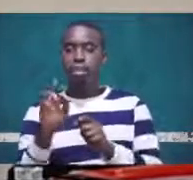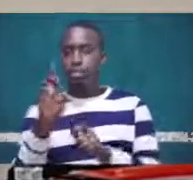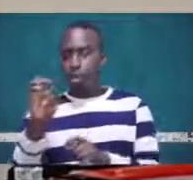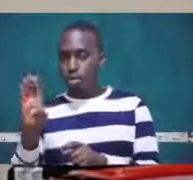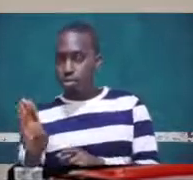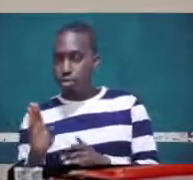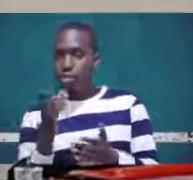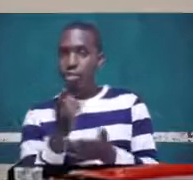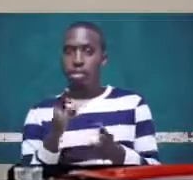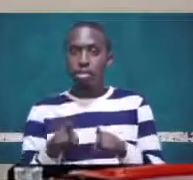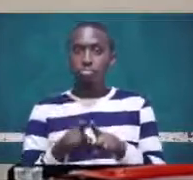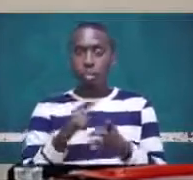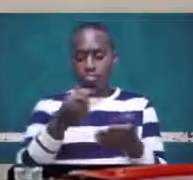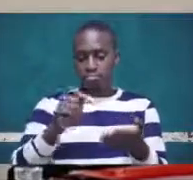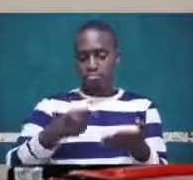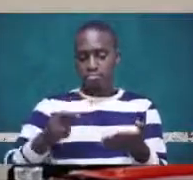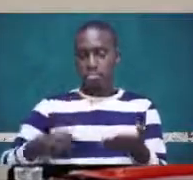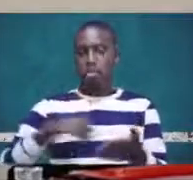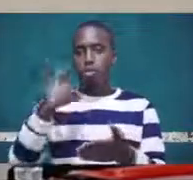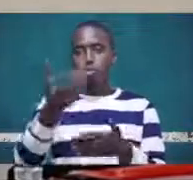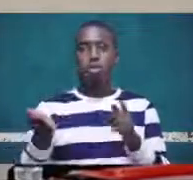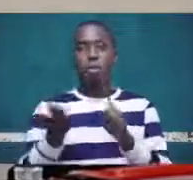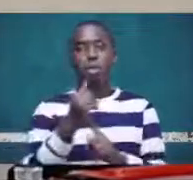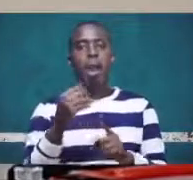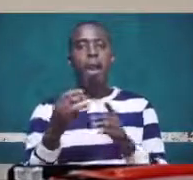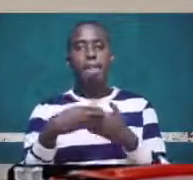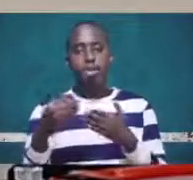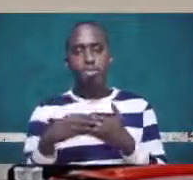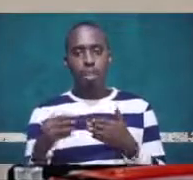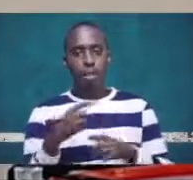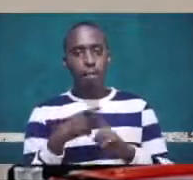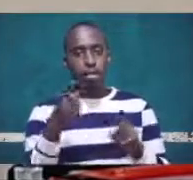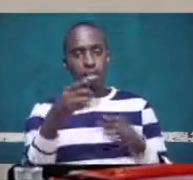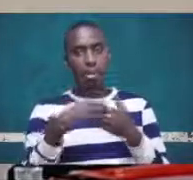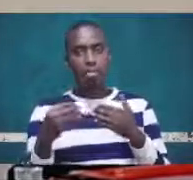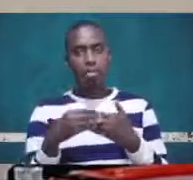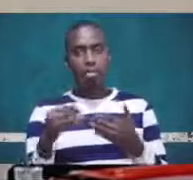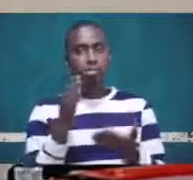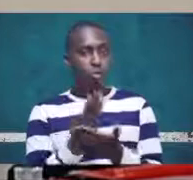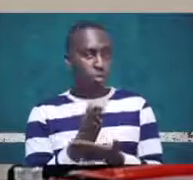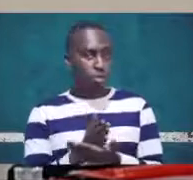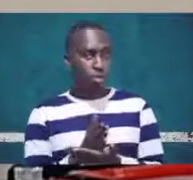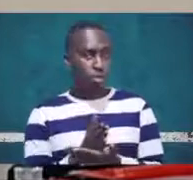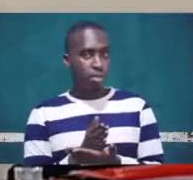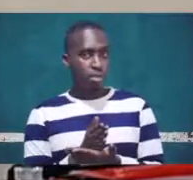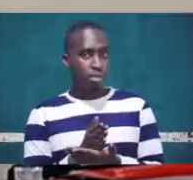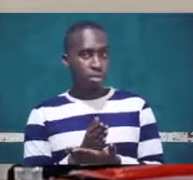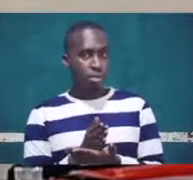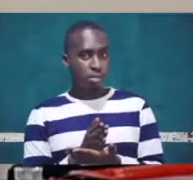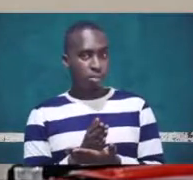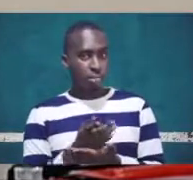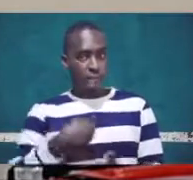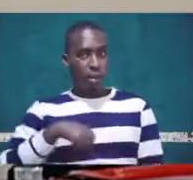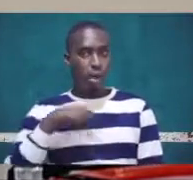they are also marked as you. You finally get the score. So we'll therefore say that the score is actually our